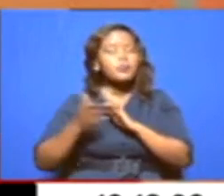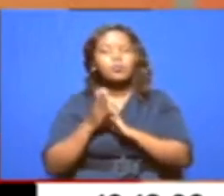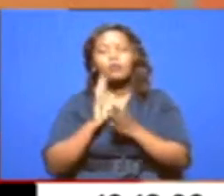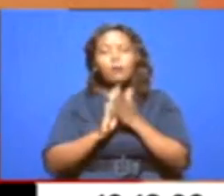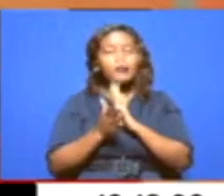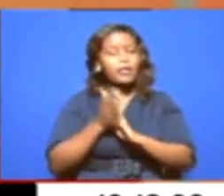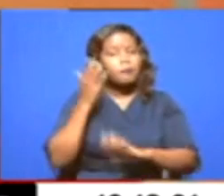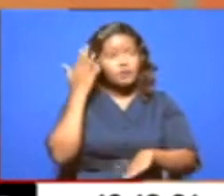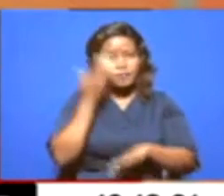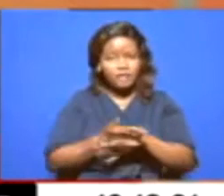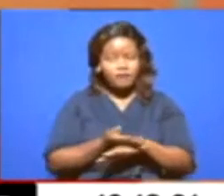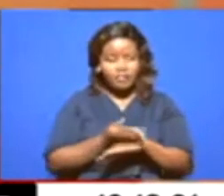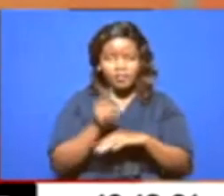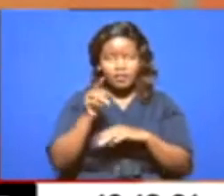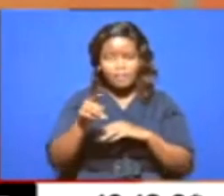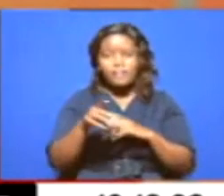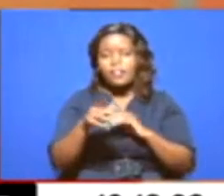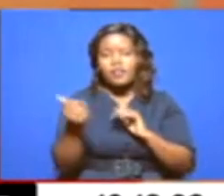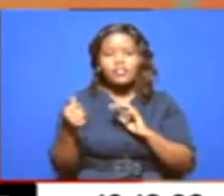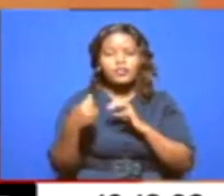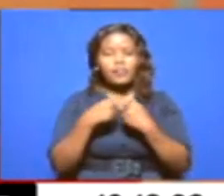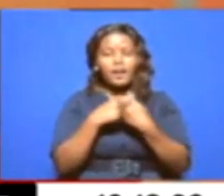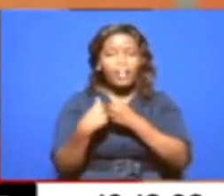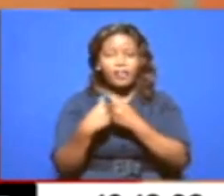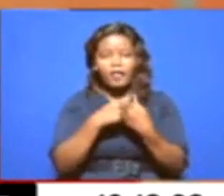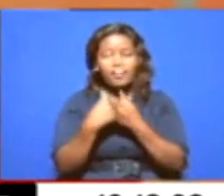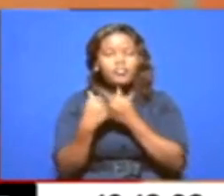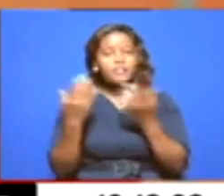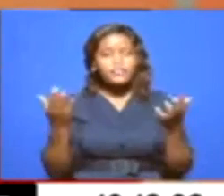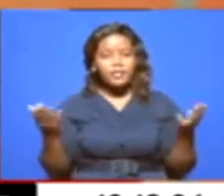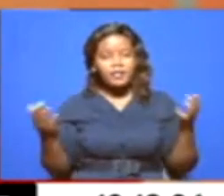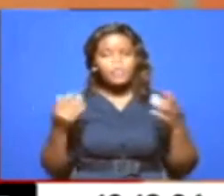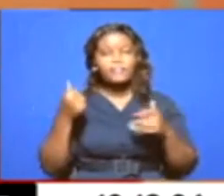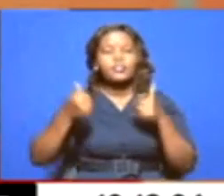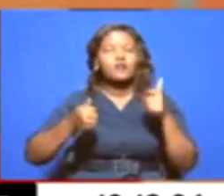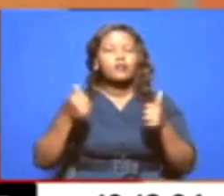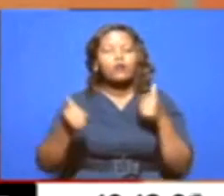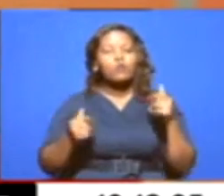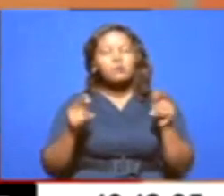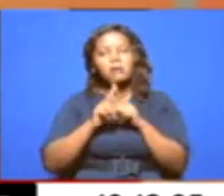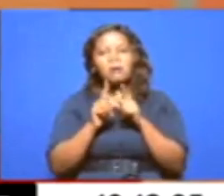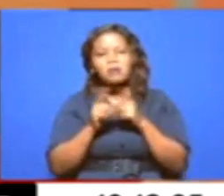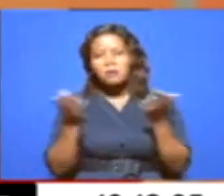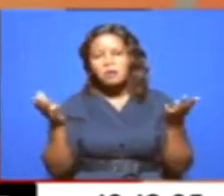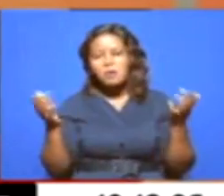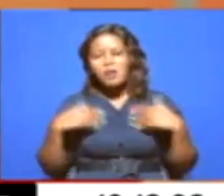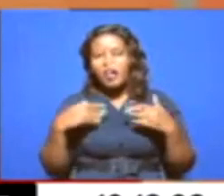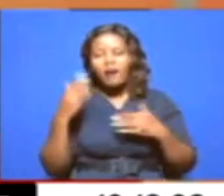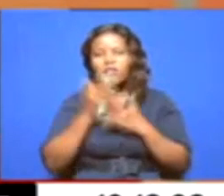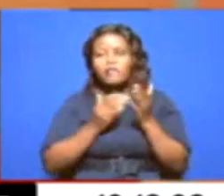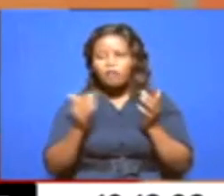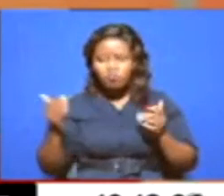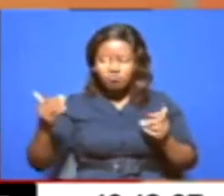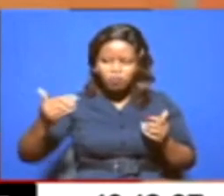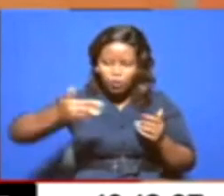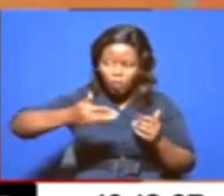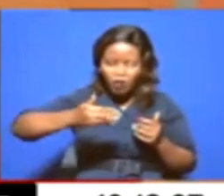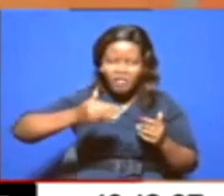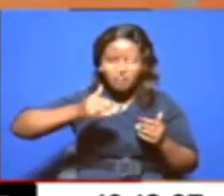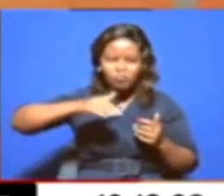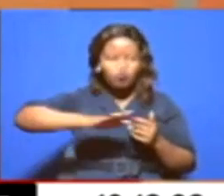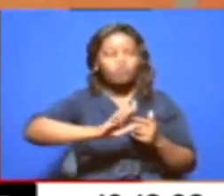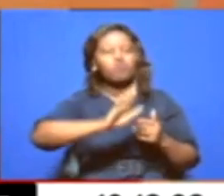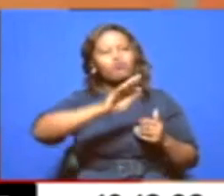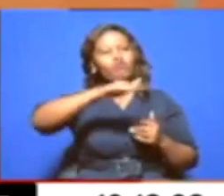is another challenge. And then immediately after that, that also is some curves and then corners. And then there is,